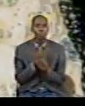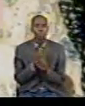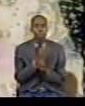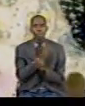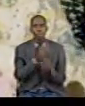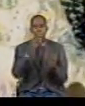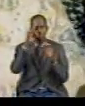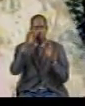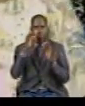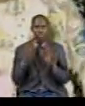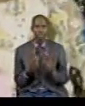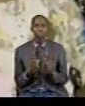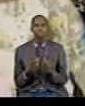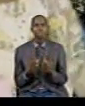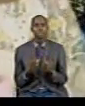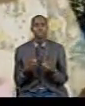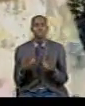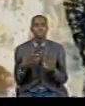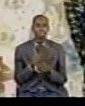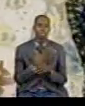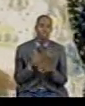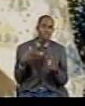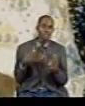say, idolatry,